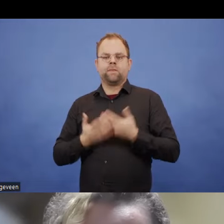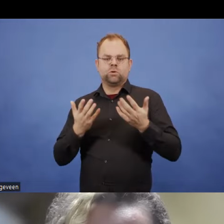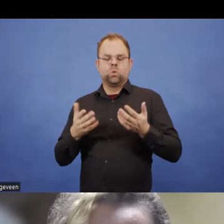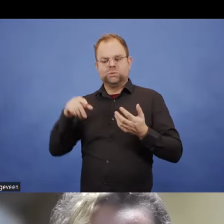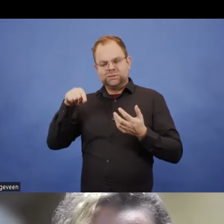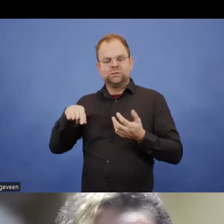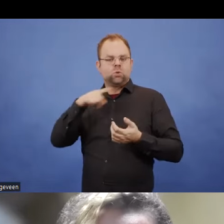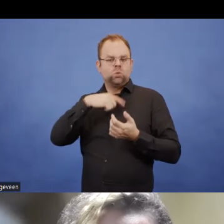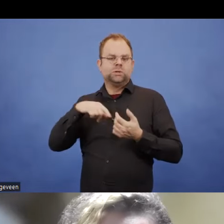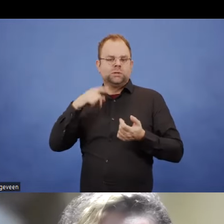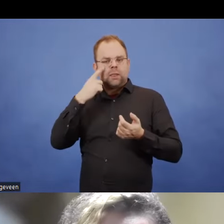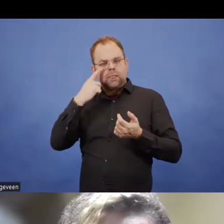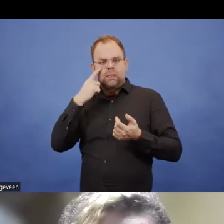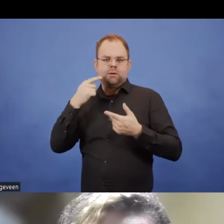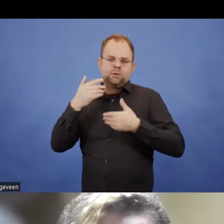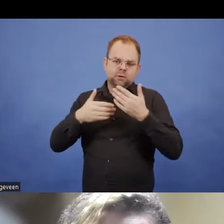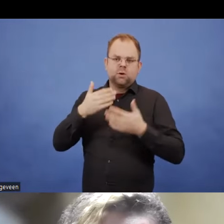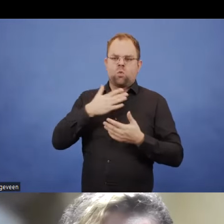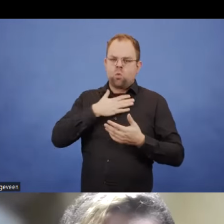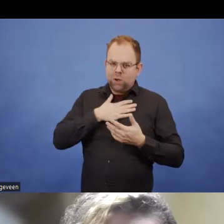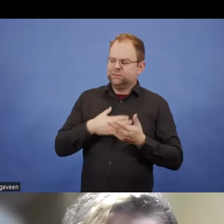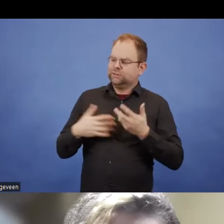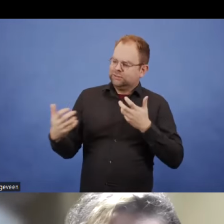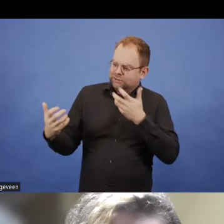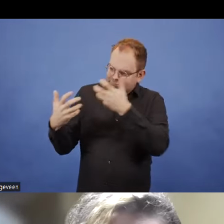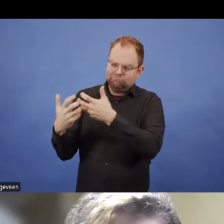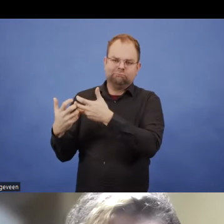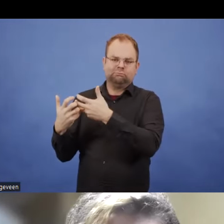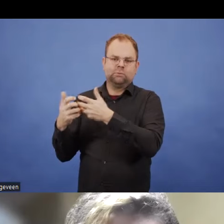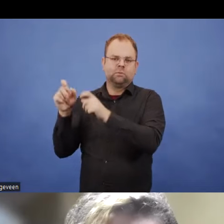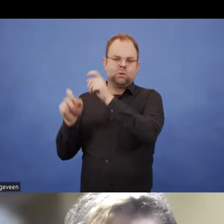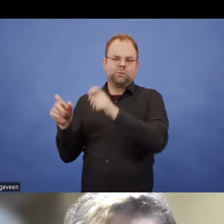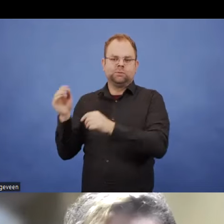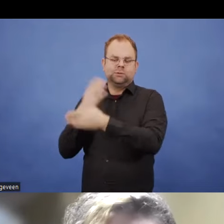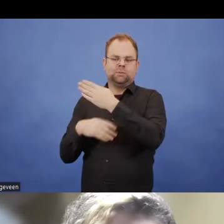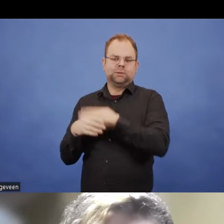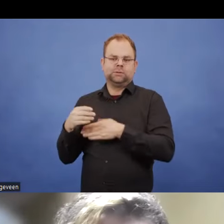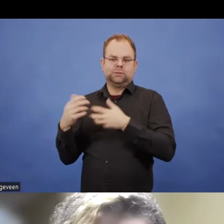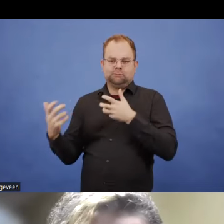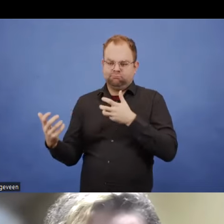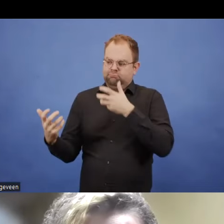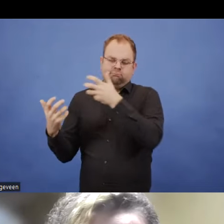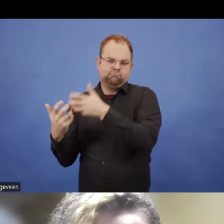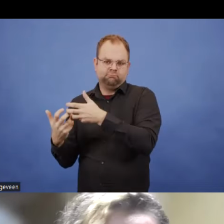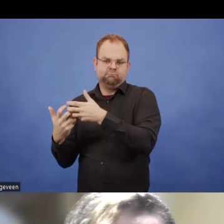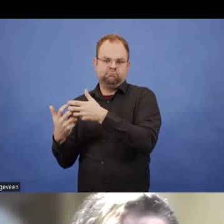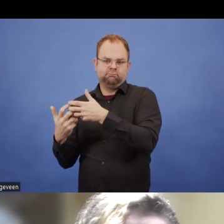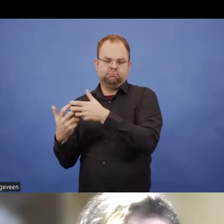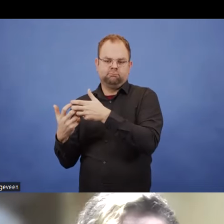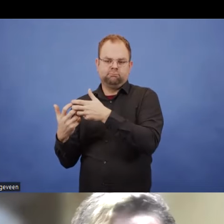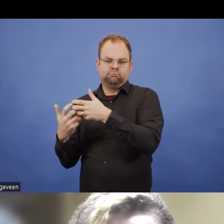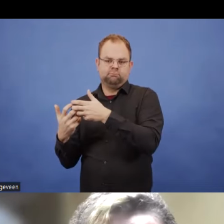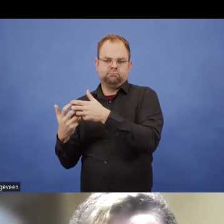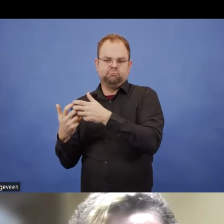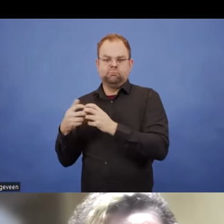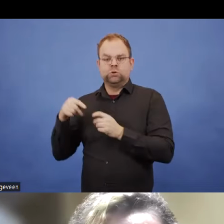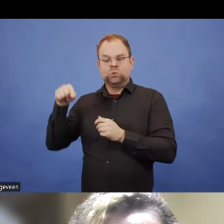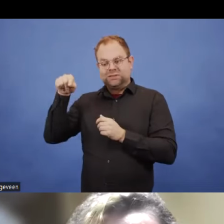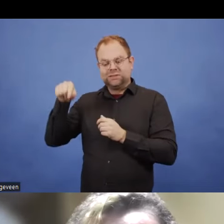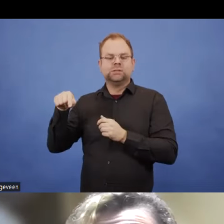where the challenges are being factored into the procedure. There is, lastly, I'm going to say the last point on this and then move